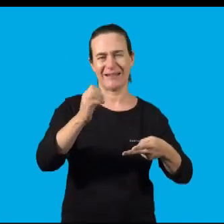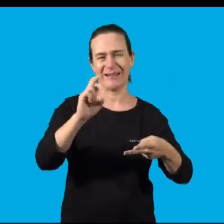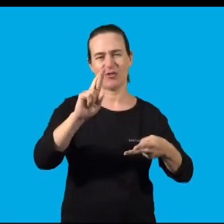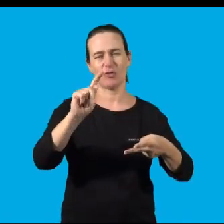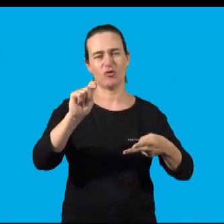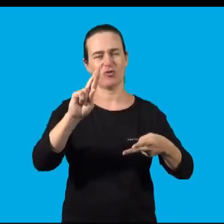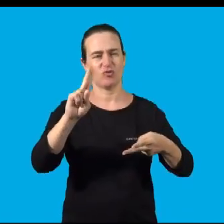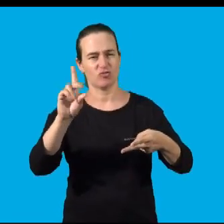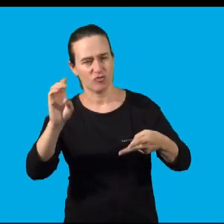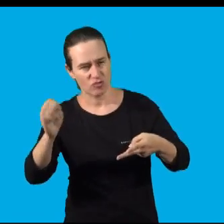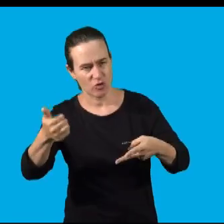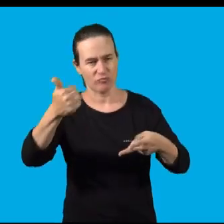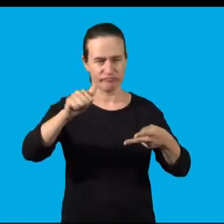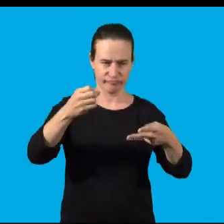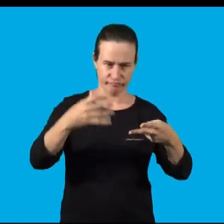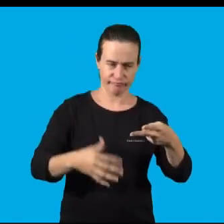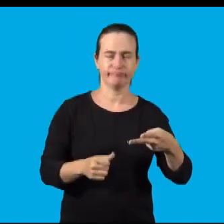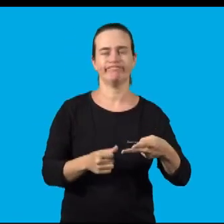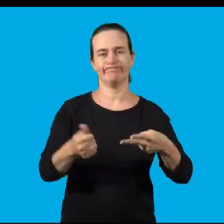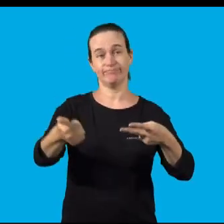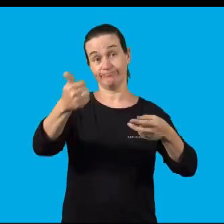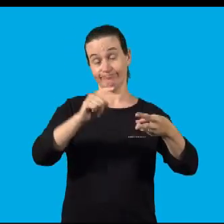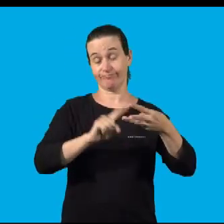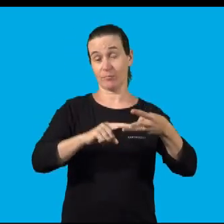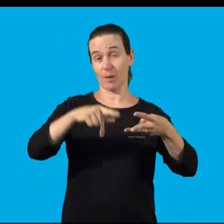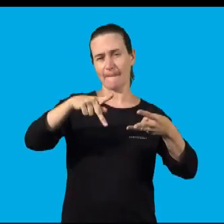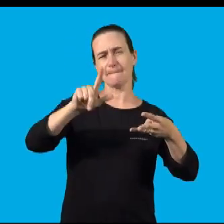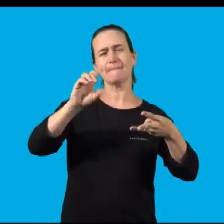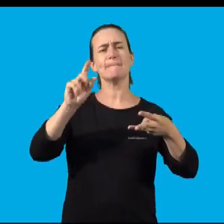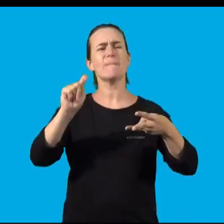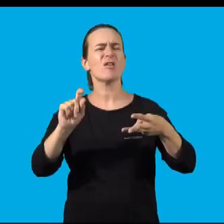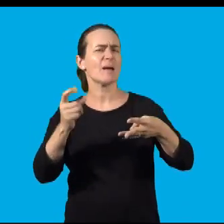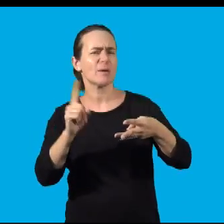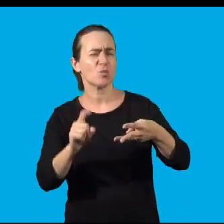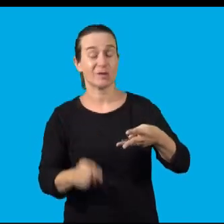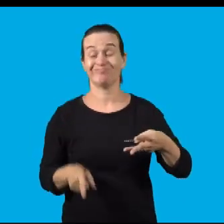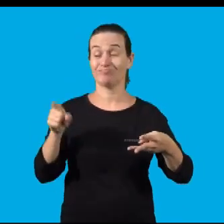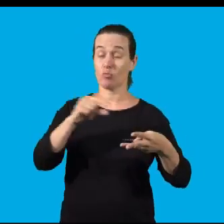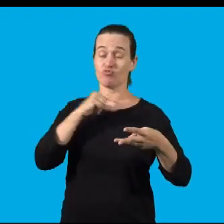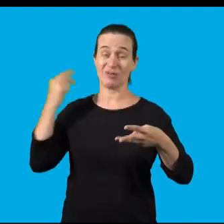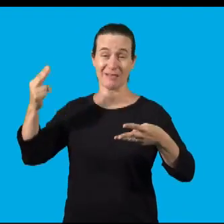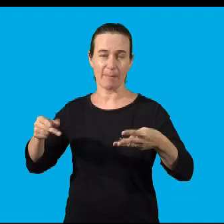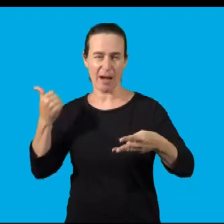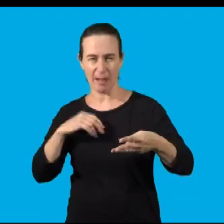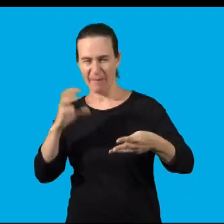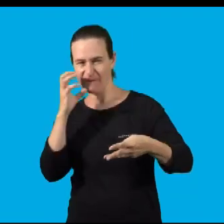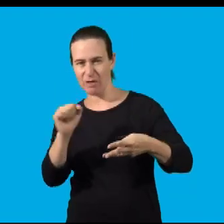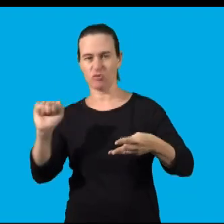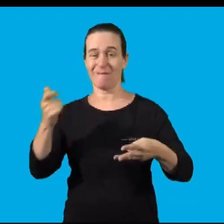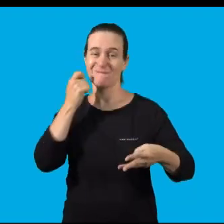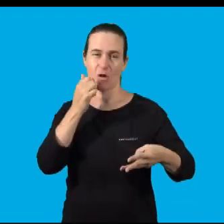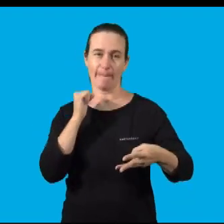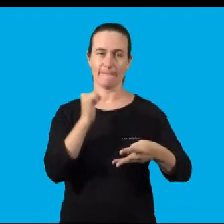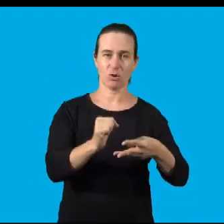Ghost, Rosencrantz and Guildenstern, and Fortinbras. The plot. Prince Hamlet seeks to avenge his father's